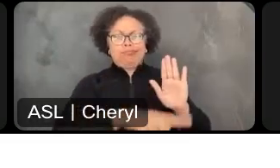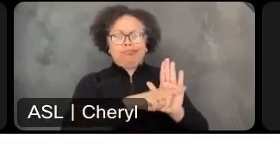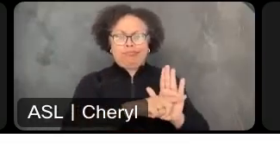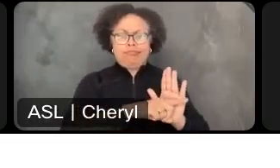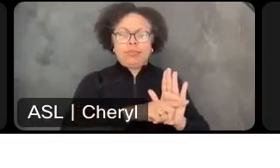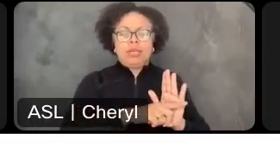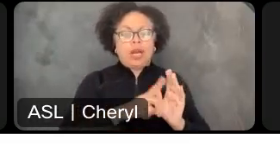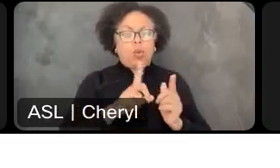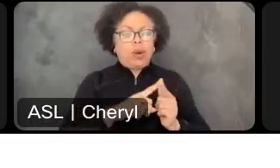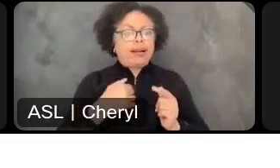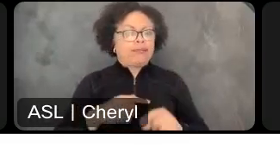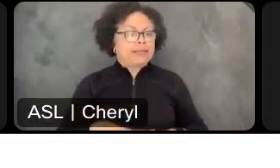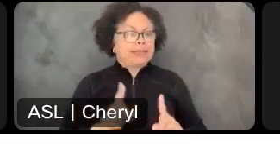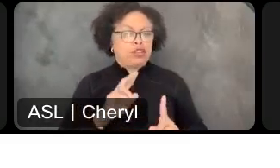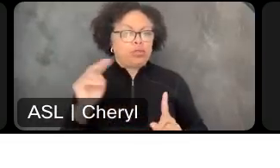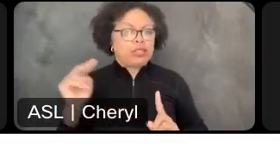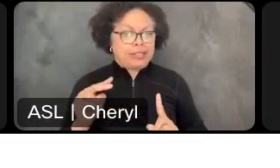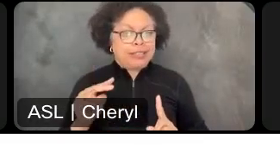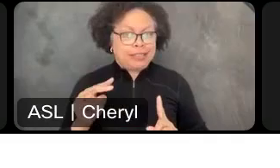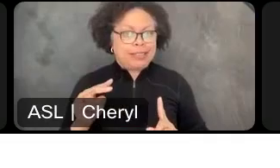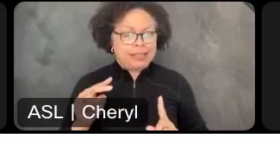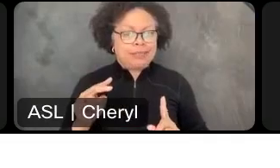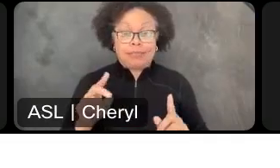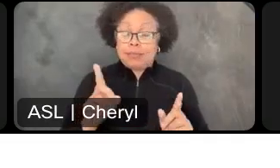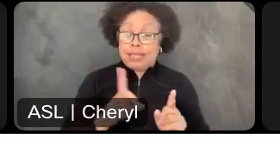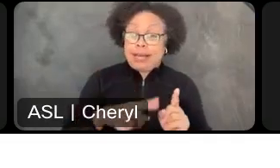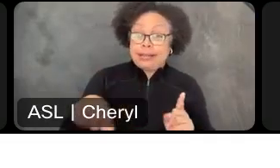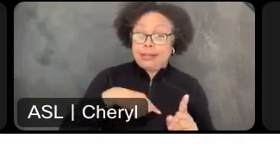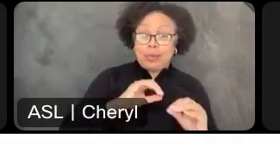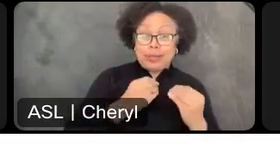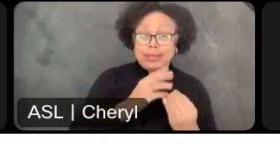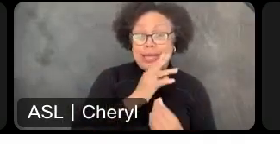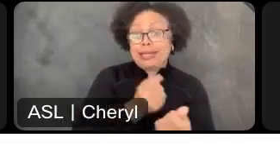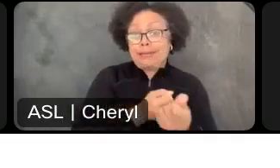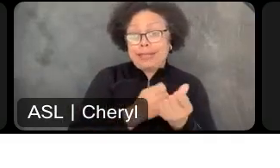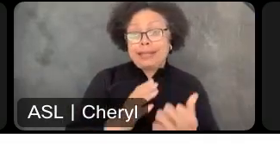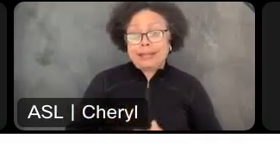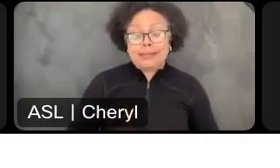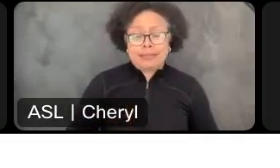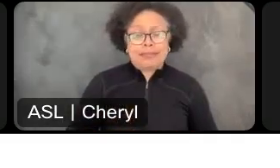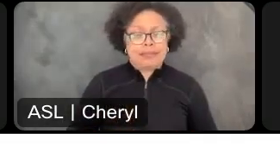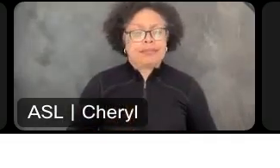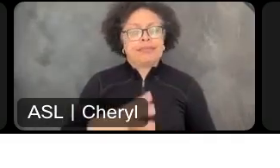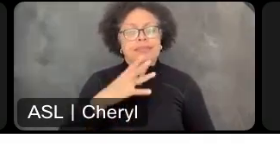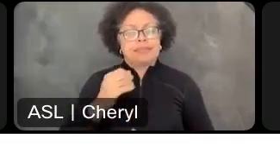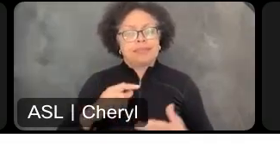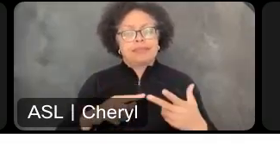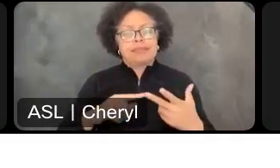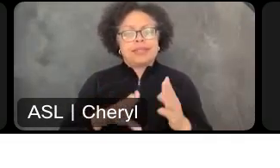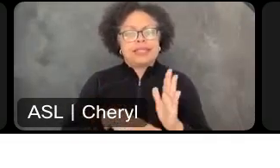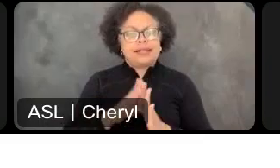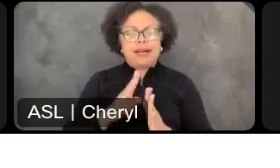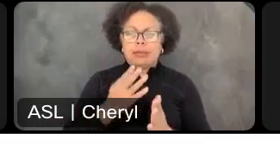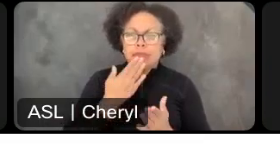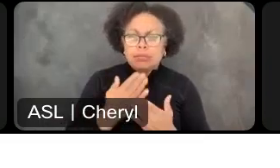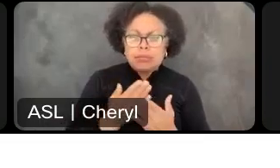as organizations and advocates. And 3, to develop practical advocacy